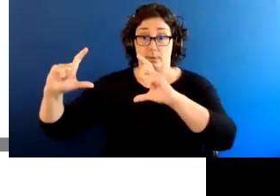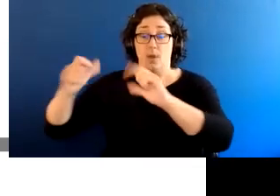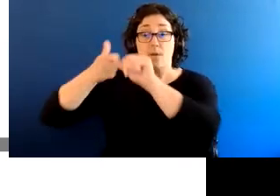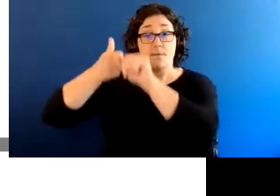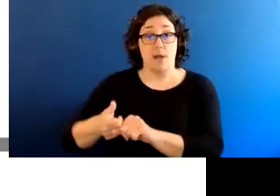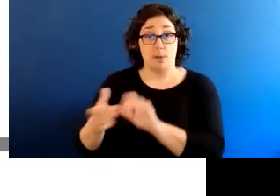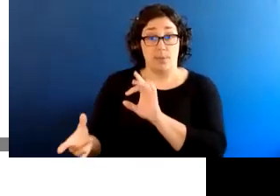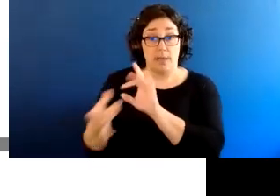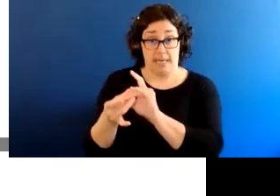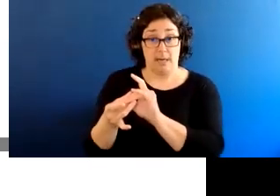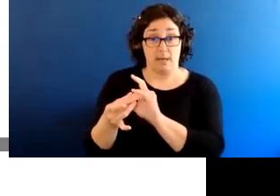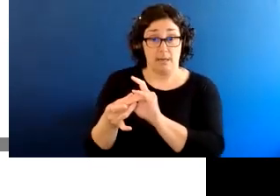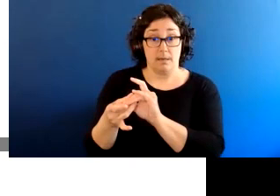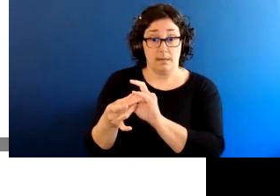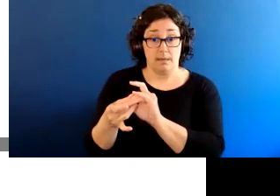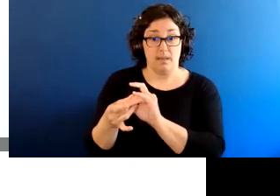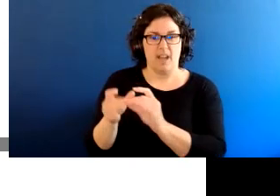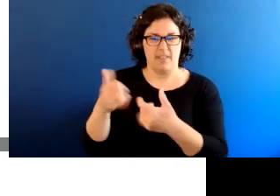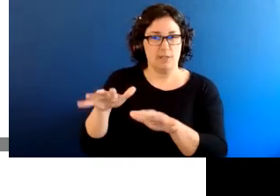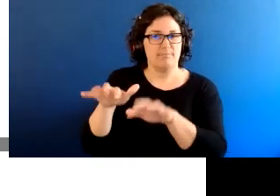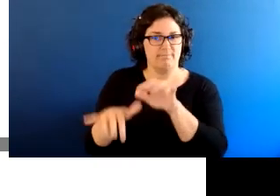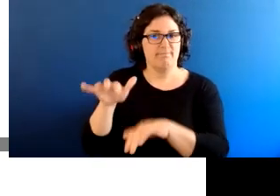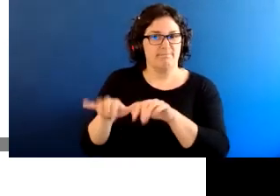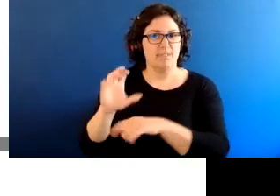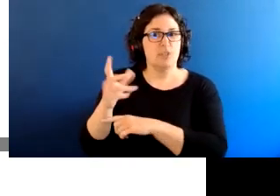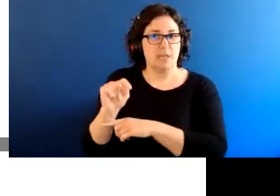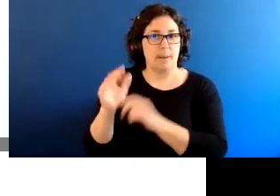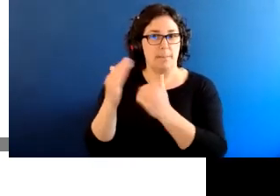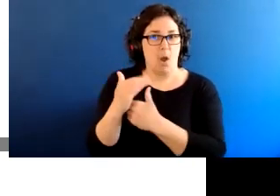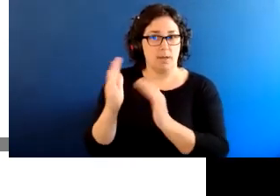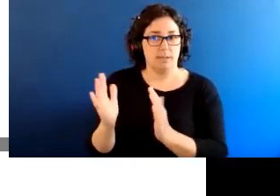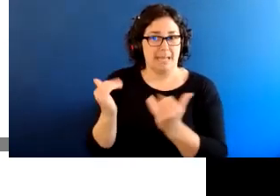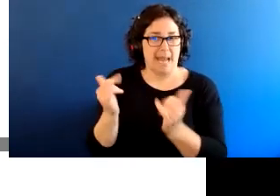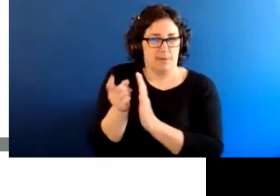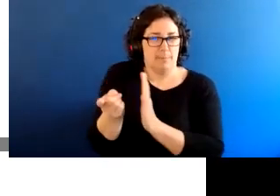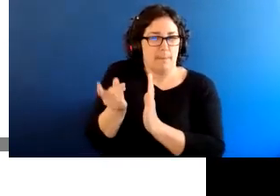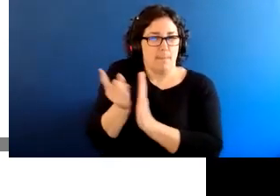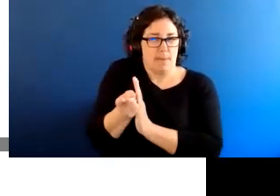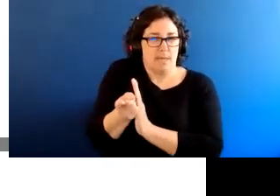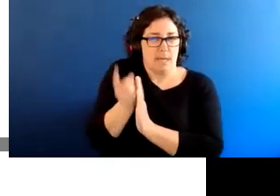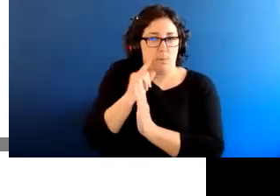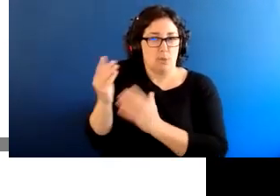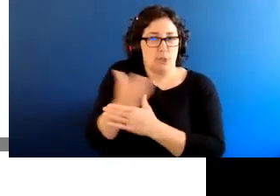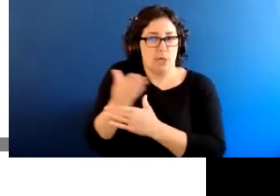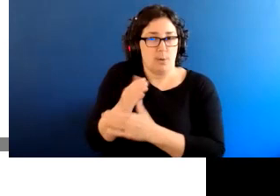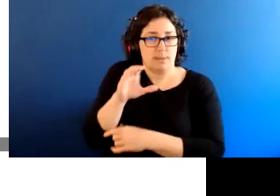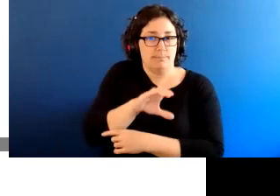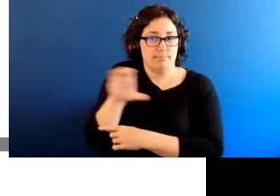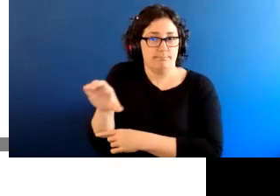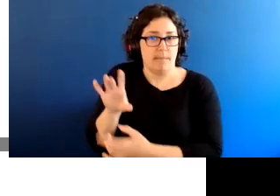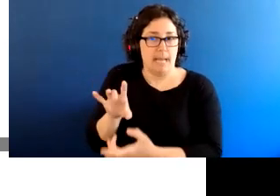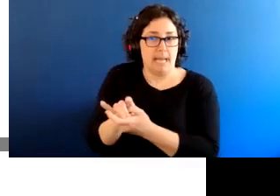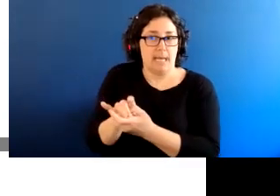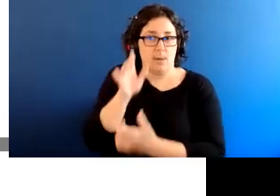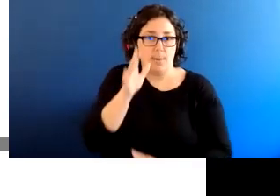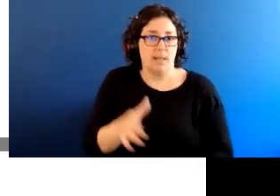posted in the chat box. Okay, and I'm going to share that right now. Give me a moment and I will share the closed captioning link.